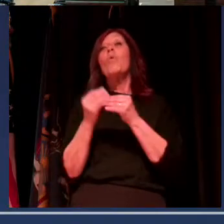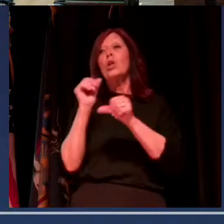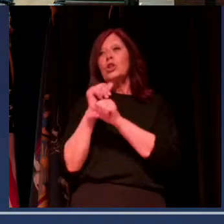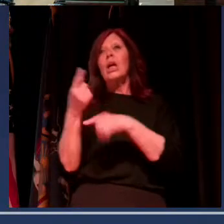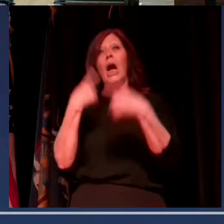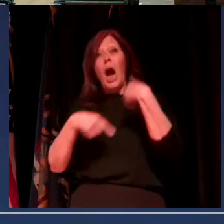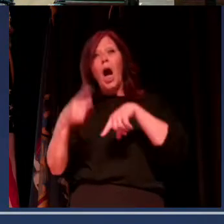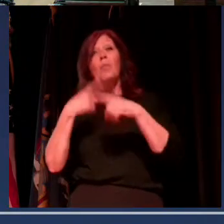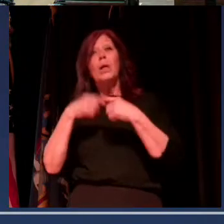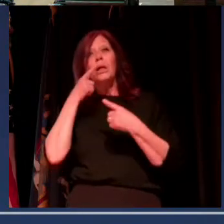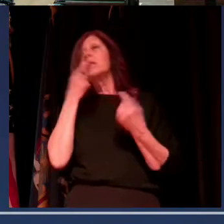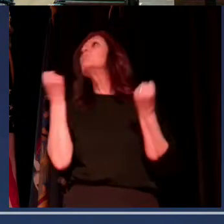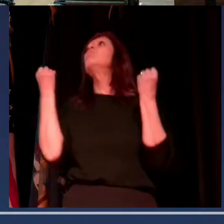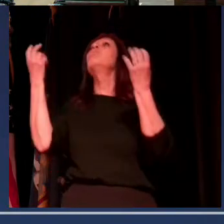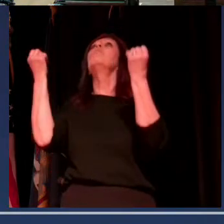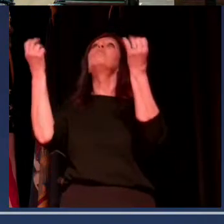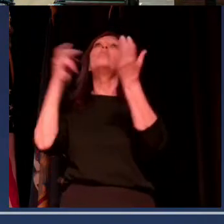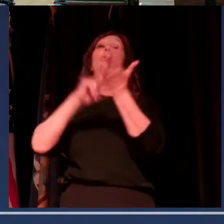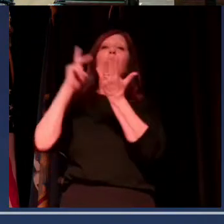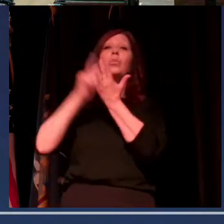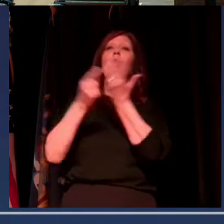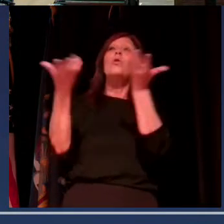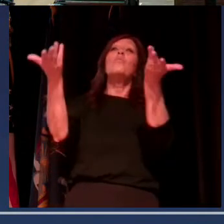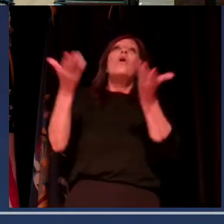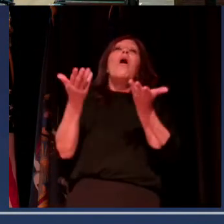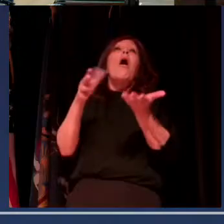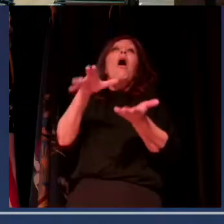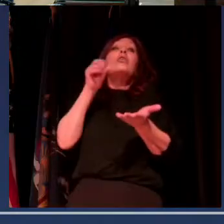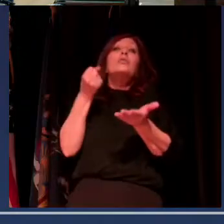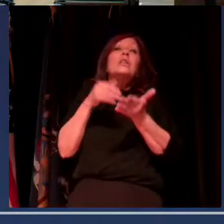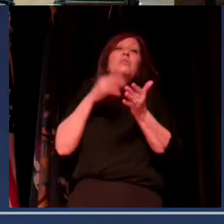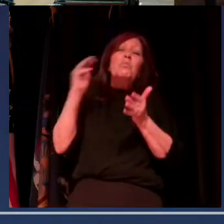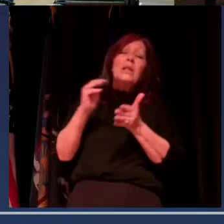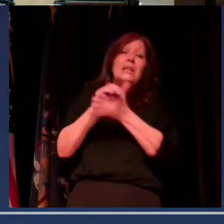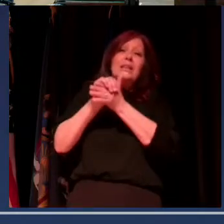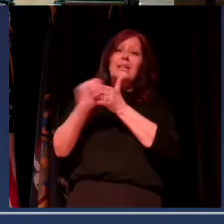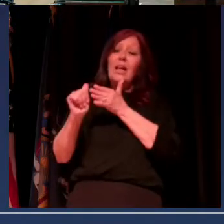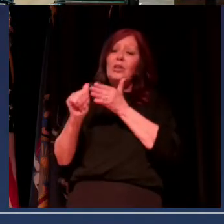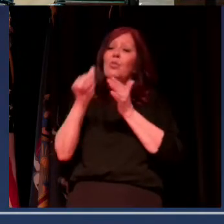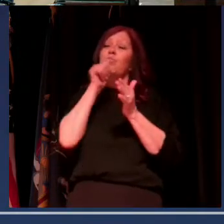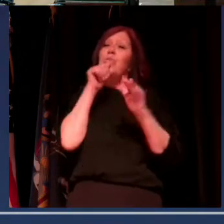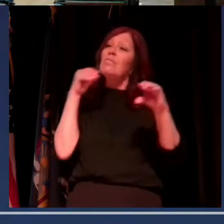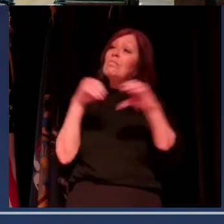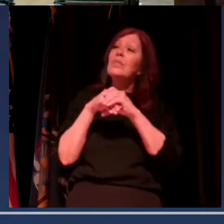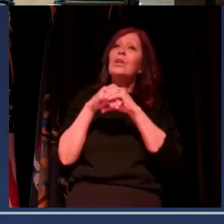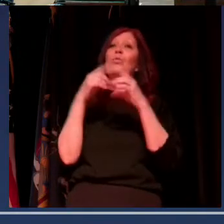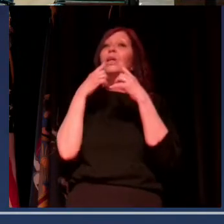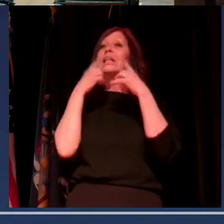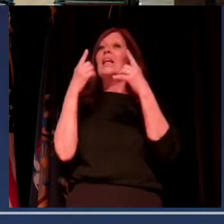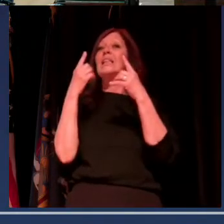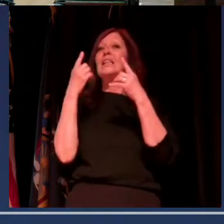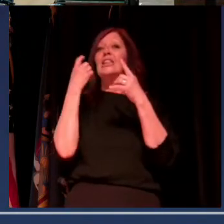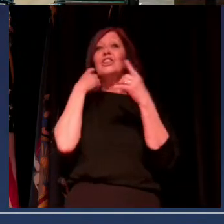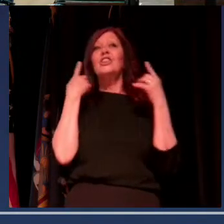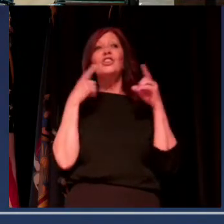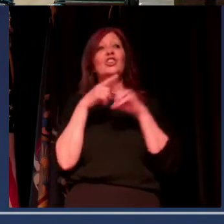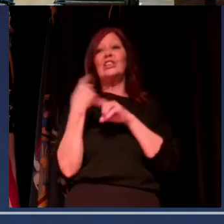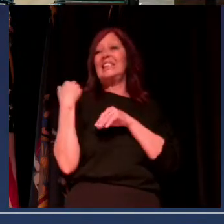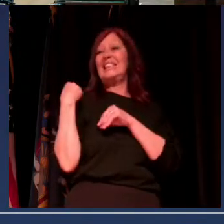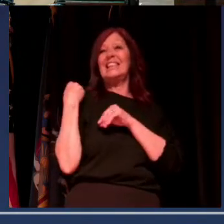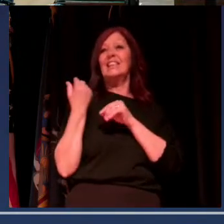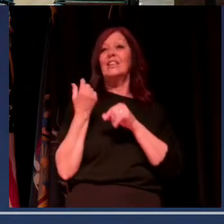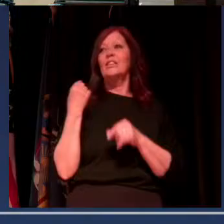because multiple projects bringing hundreds of millions of dollars of new private sector investment were announced just during the past year alone.